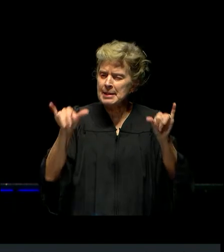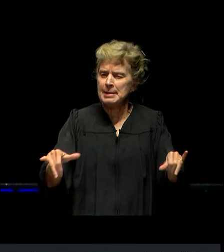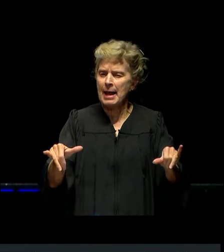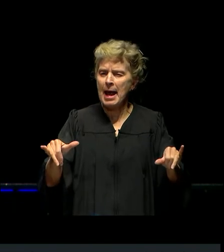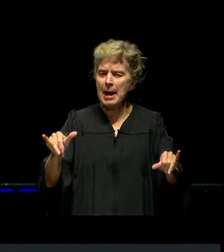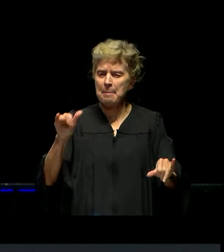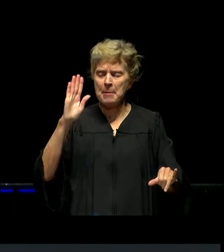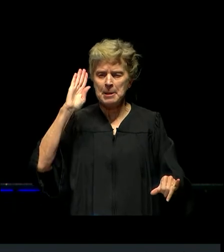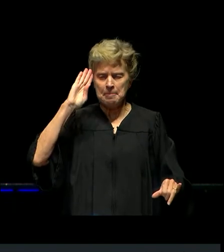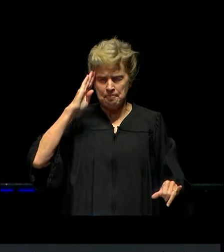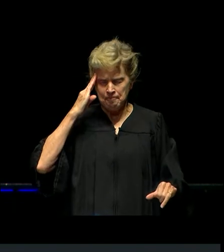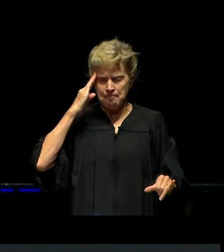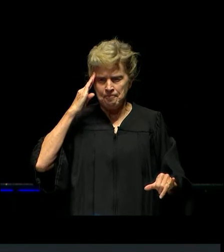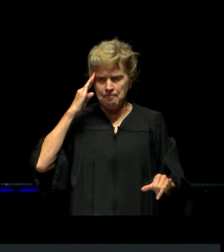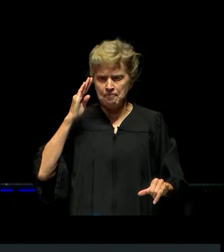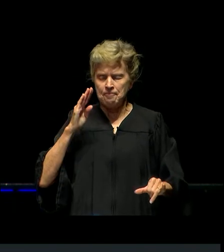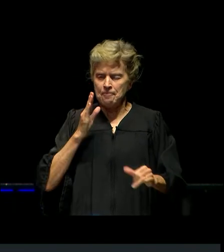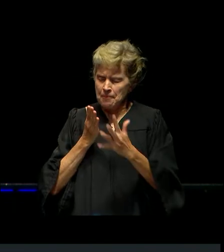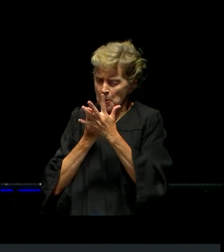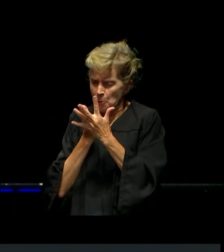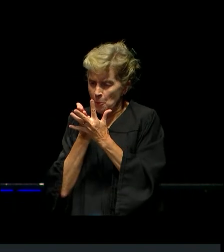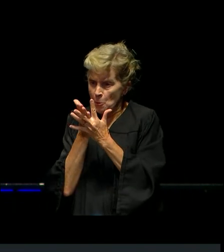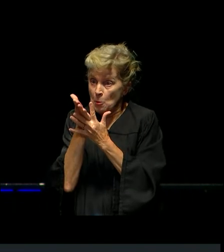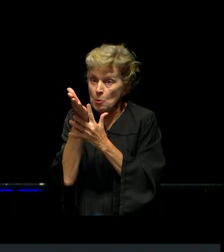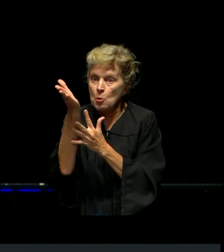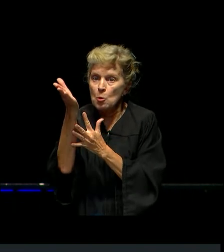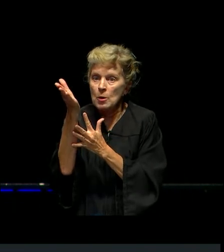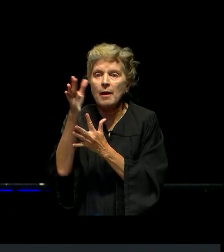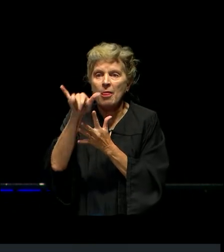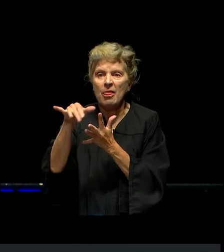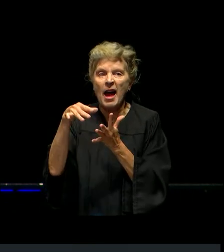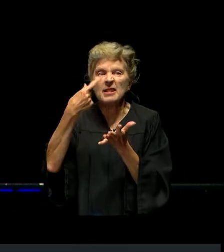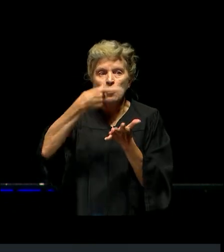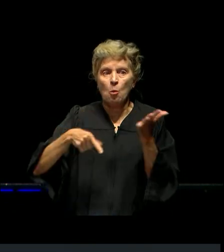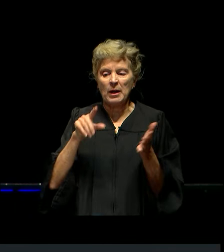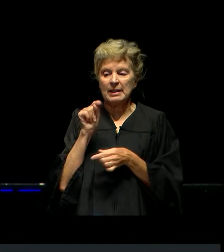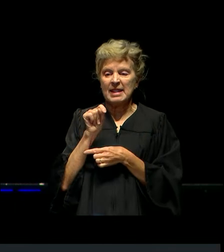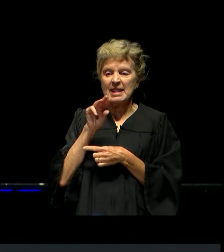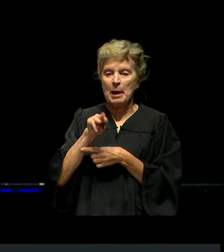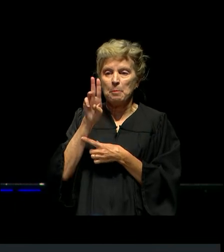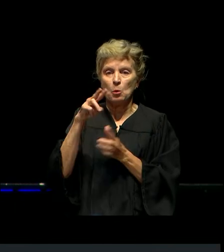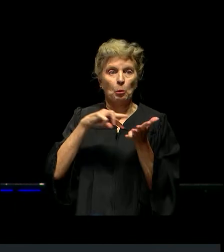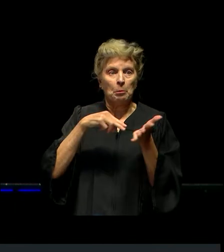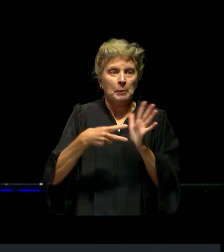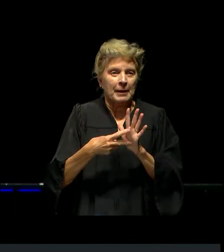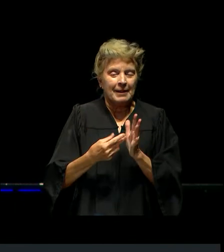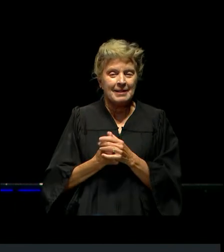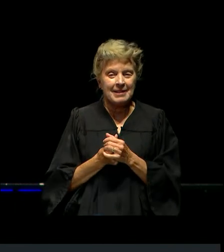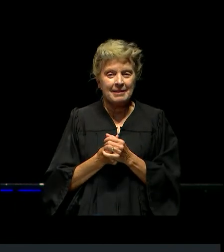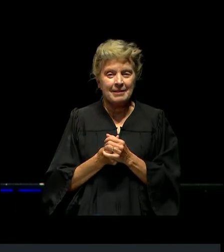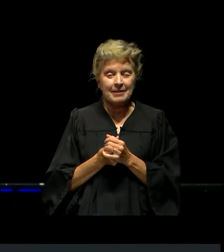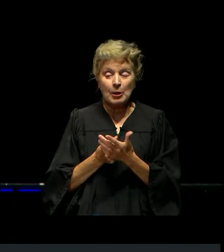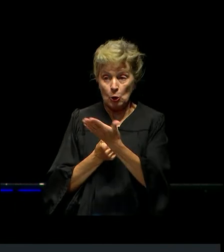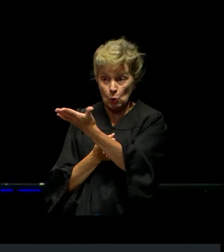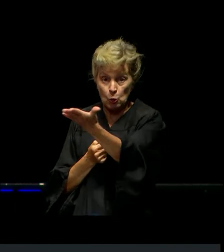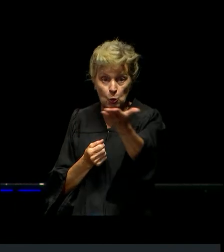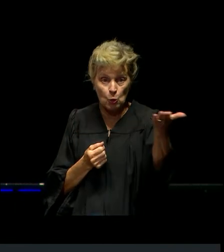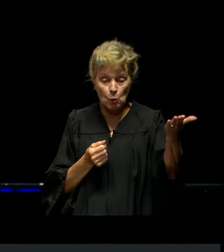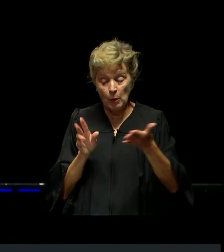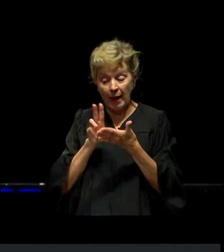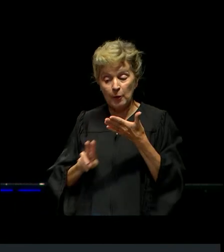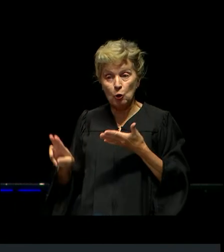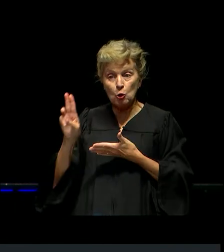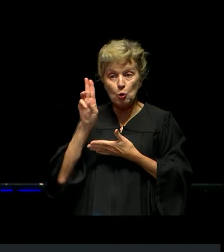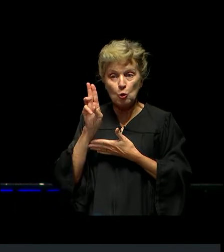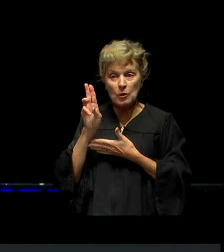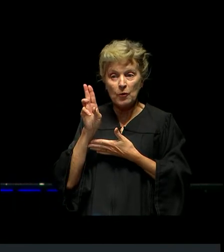steadfast drive and determination that defines us at TMU. Both you and the